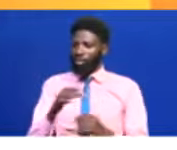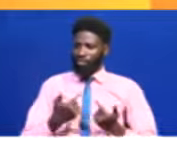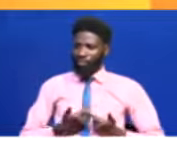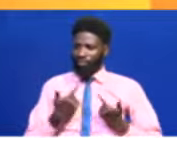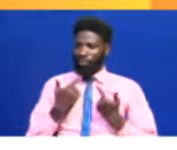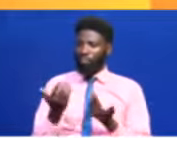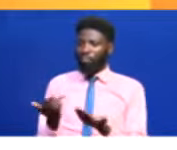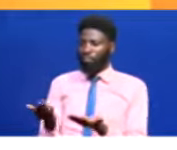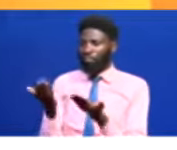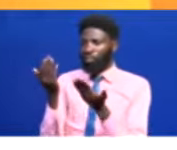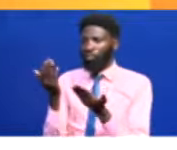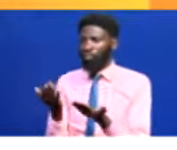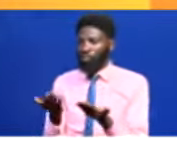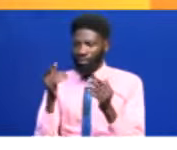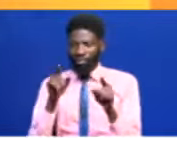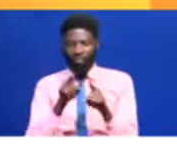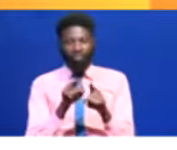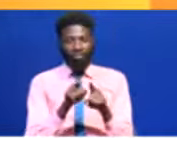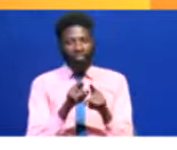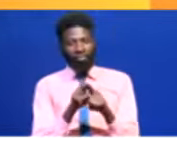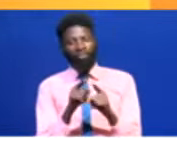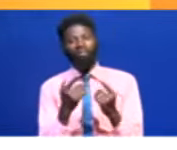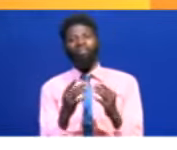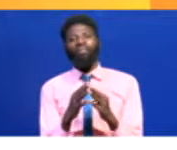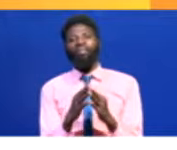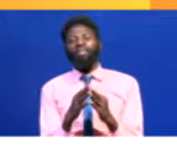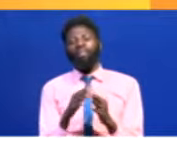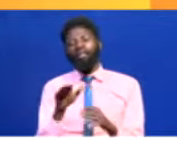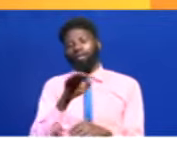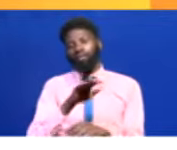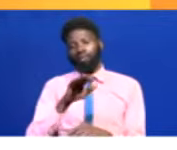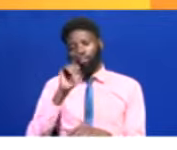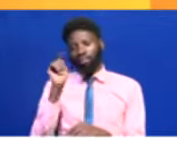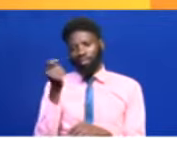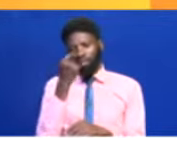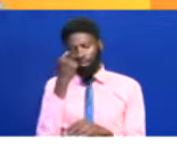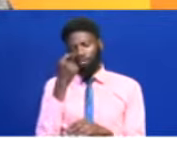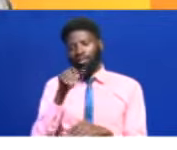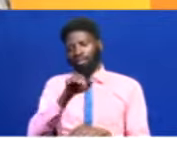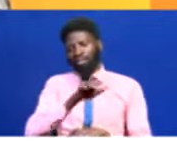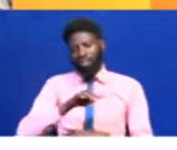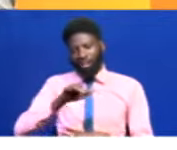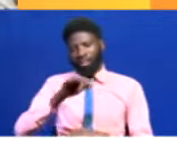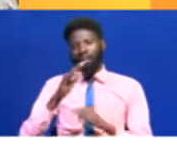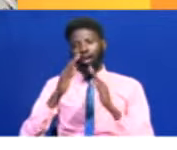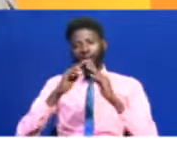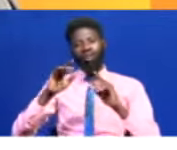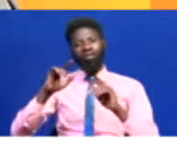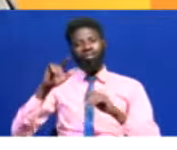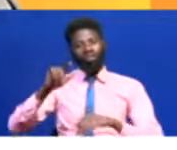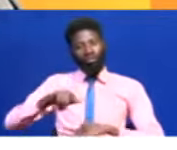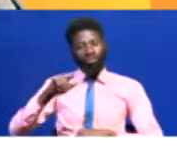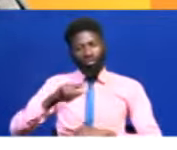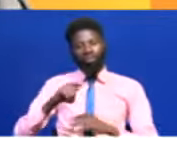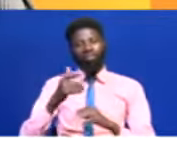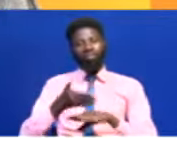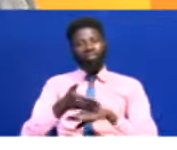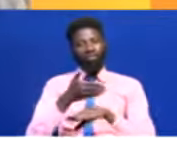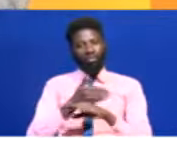in. Under KISIP, Kenya Informal Settlement Improvement Program, we have also that program